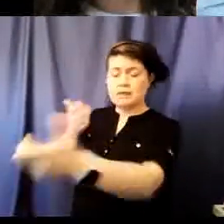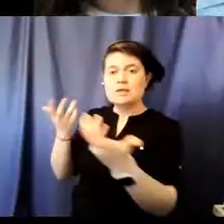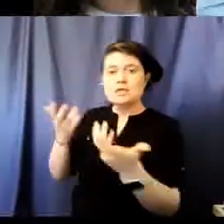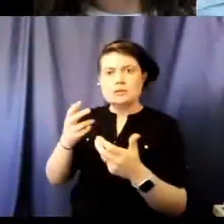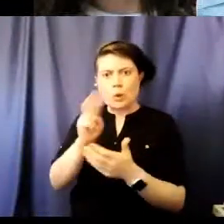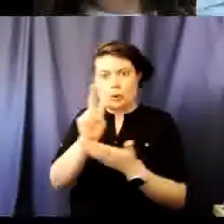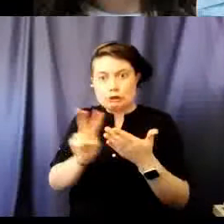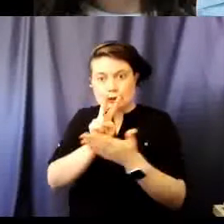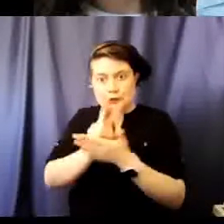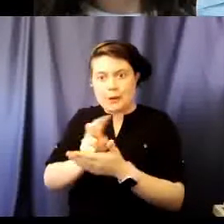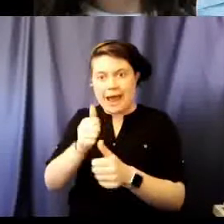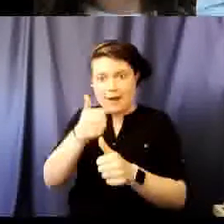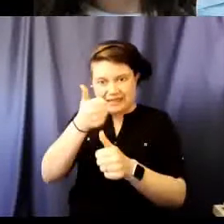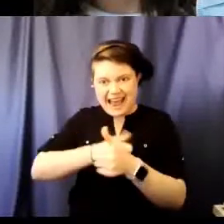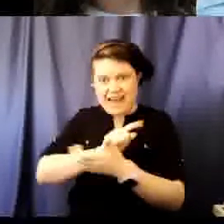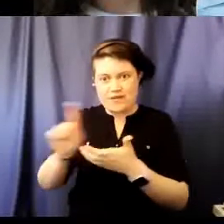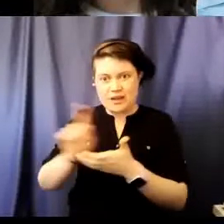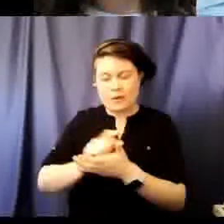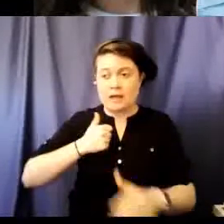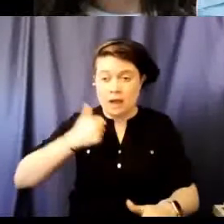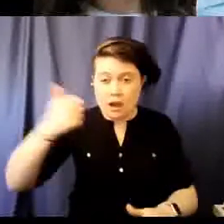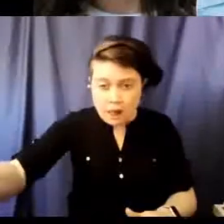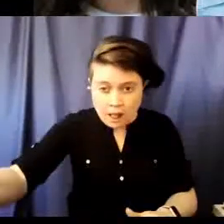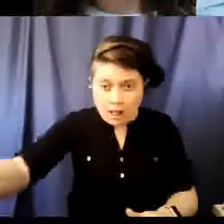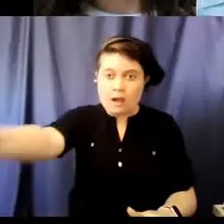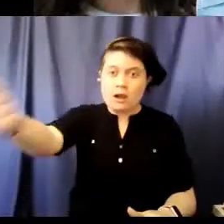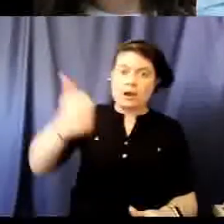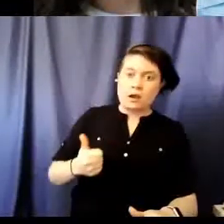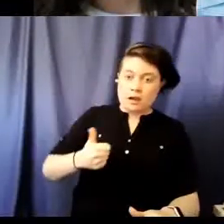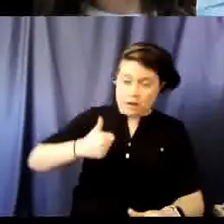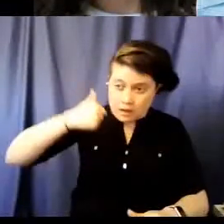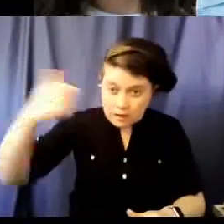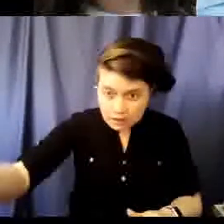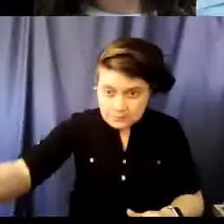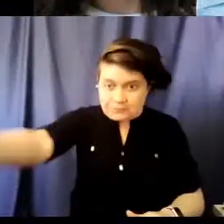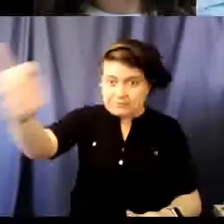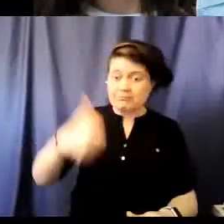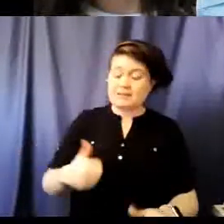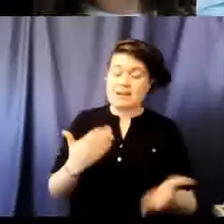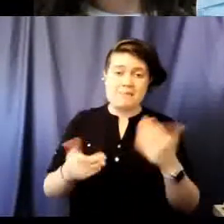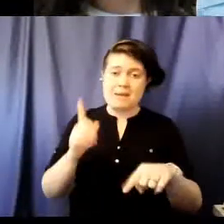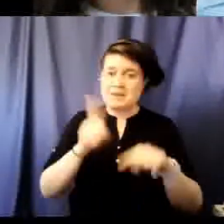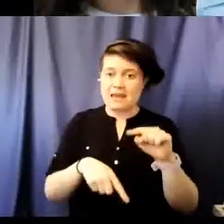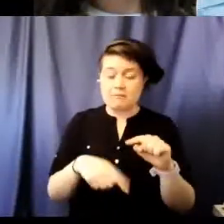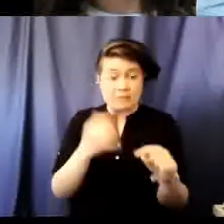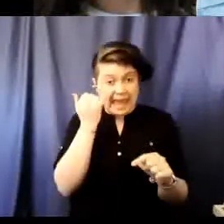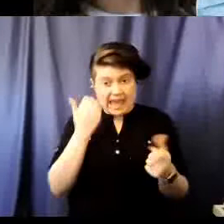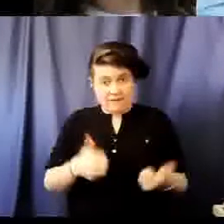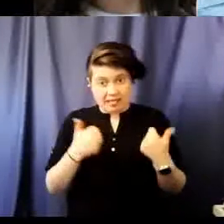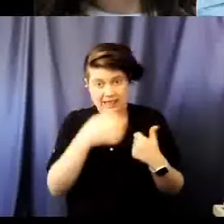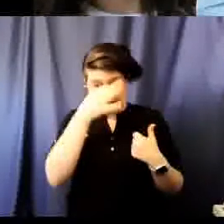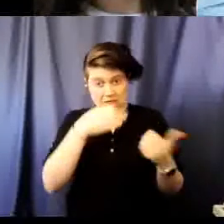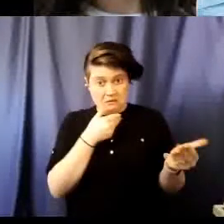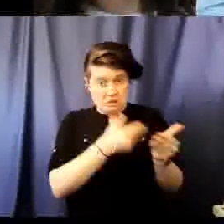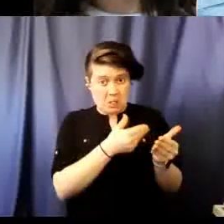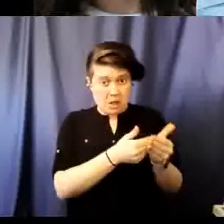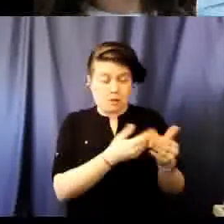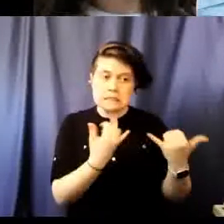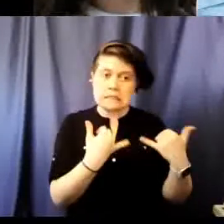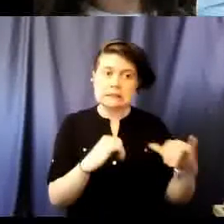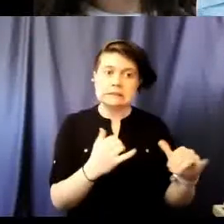every week might not be feasible for survivors. Even if they live close to services, a lack or dependence